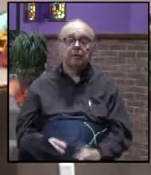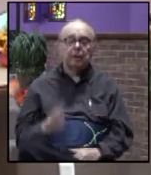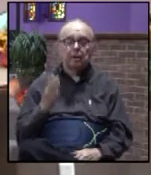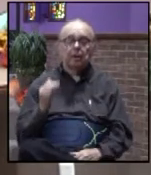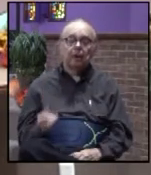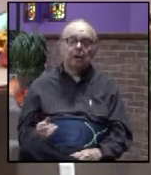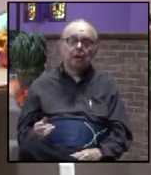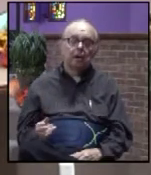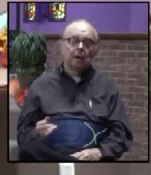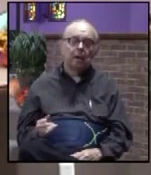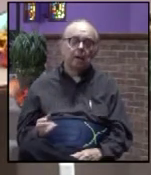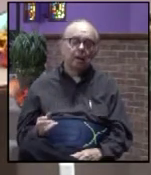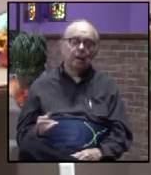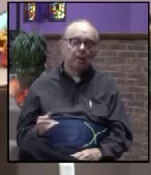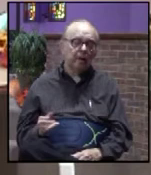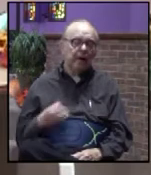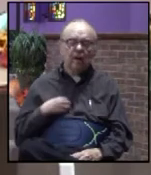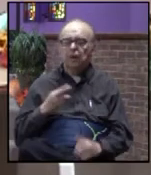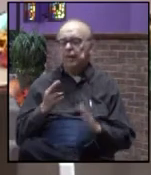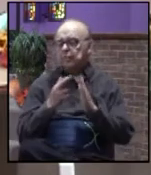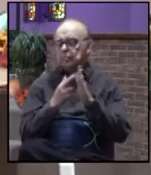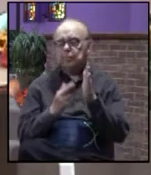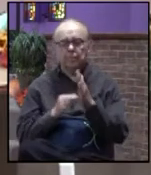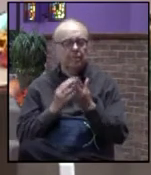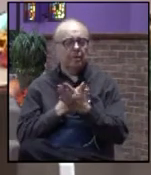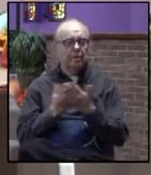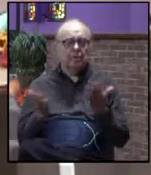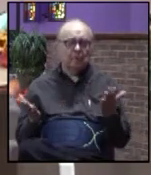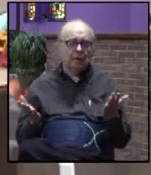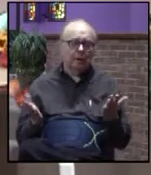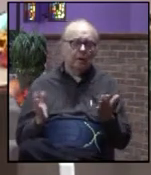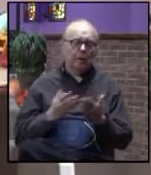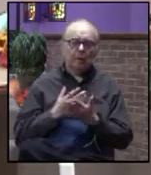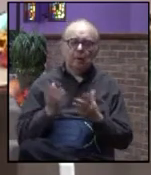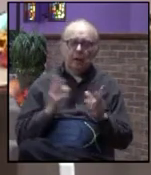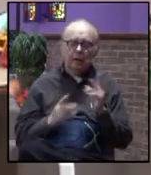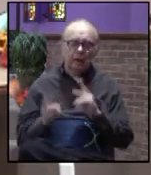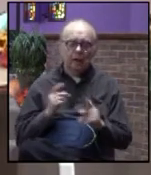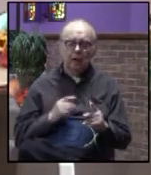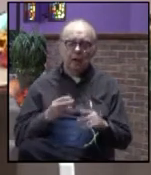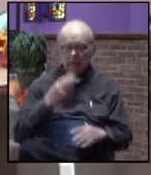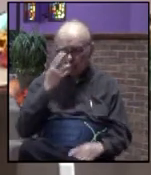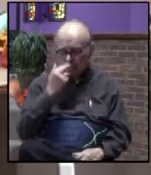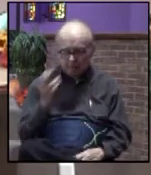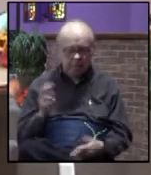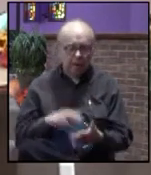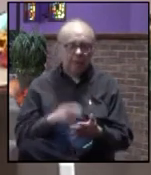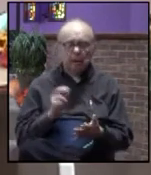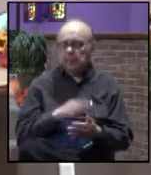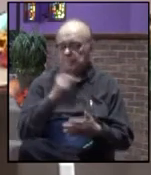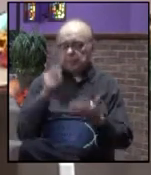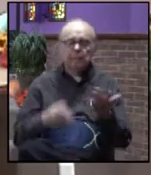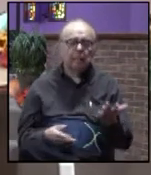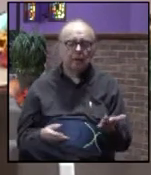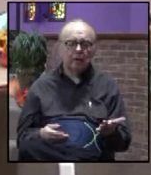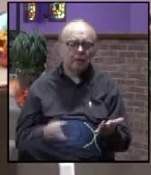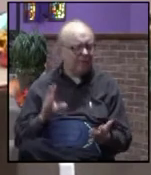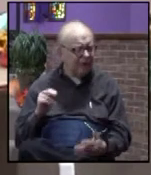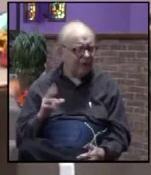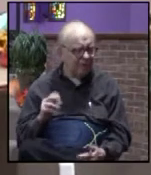Because they're abiding by all these rules and all these other things. And you'll get some people say the Catholics or the Pentecostal or this or that or whatever.